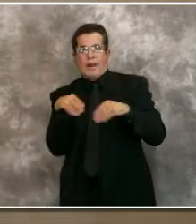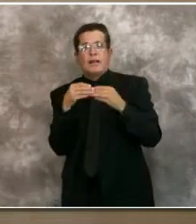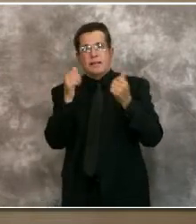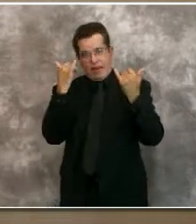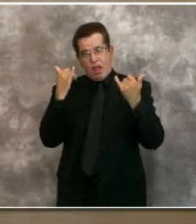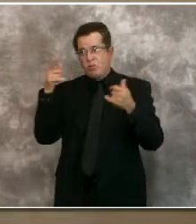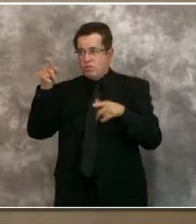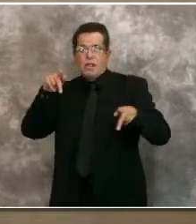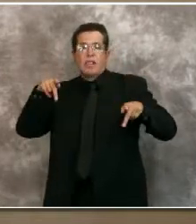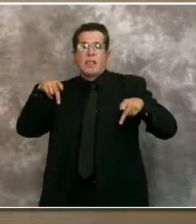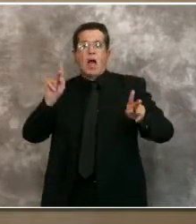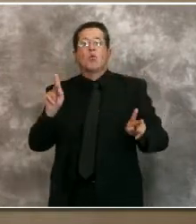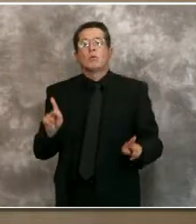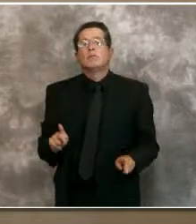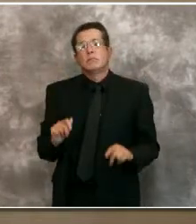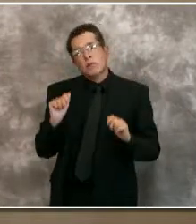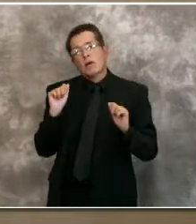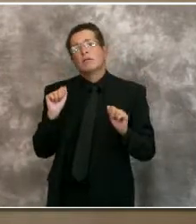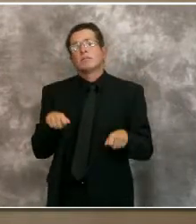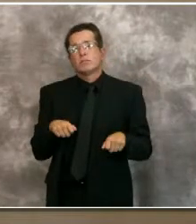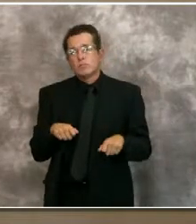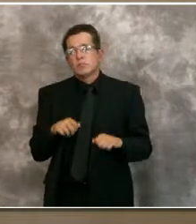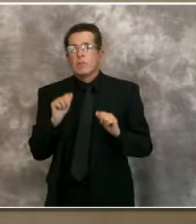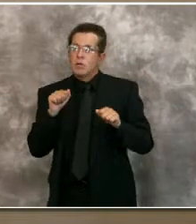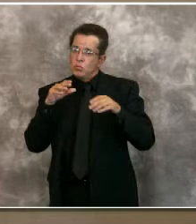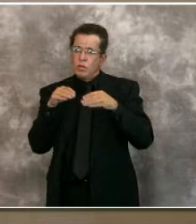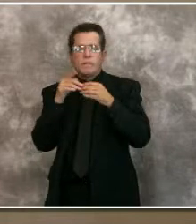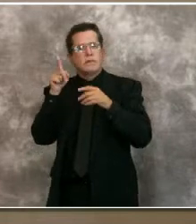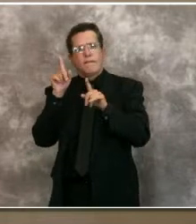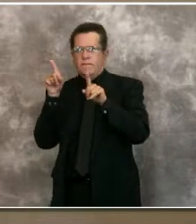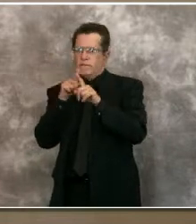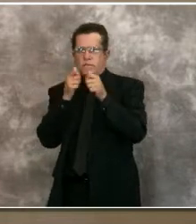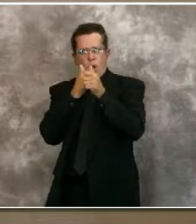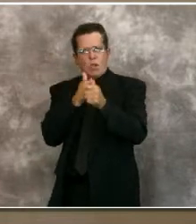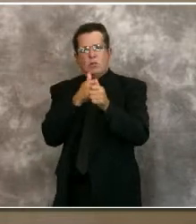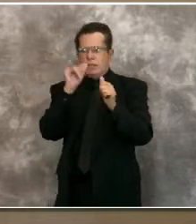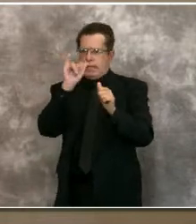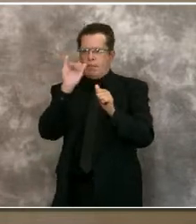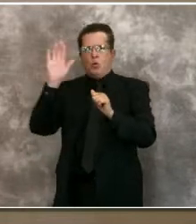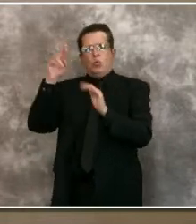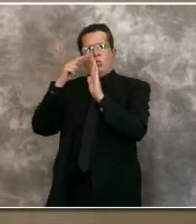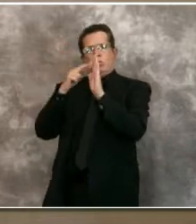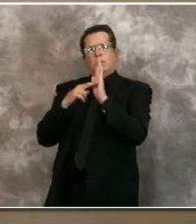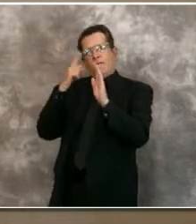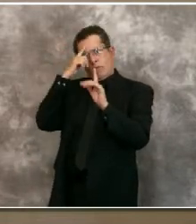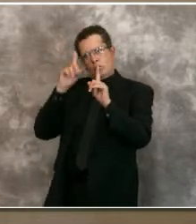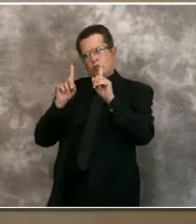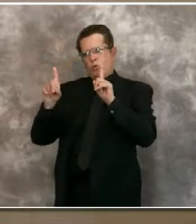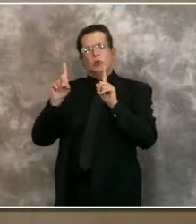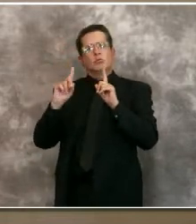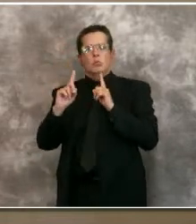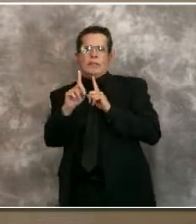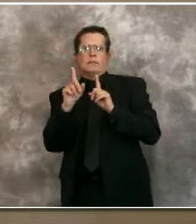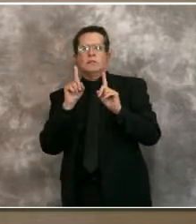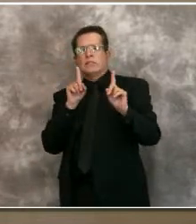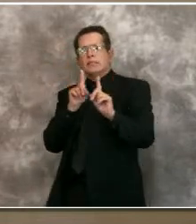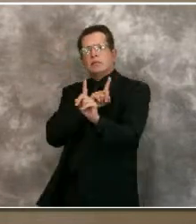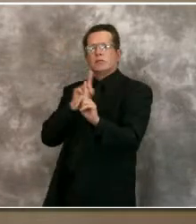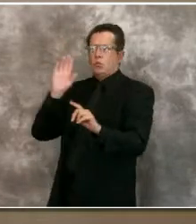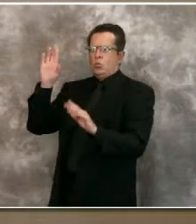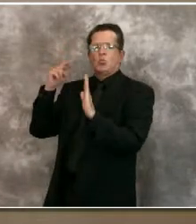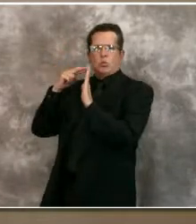now allowed, and they would follow the same recommendations for social distancing as has been provided